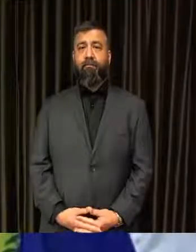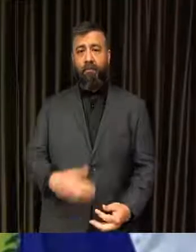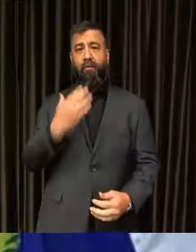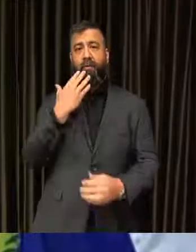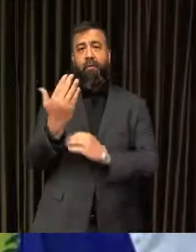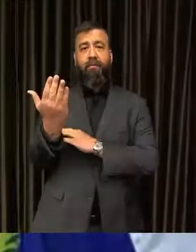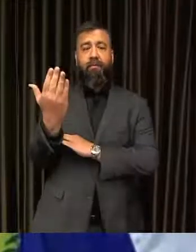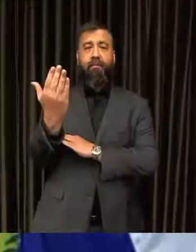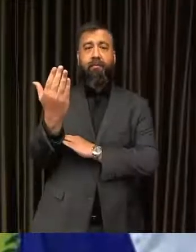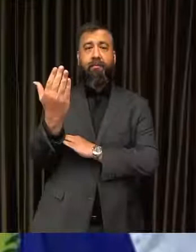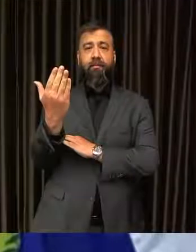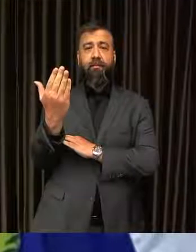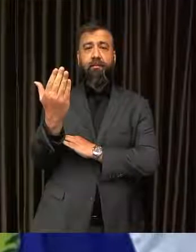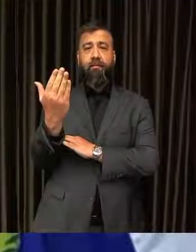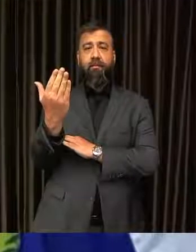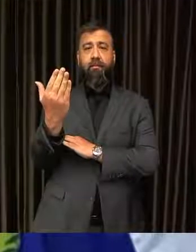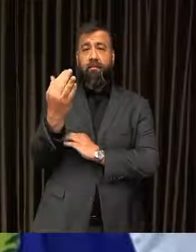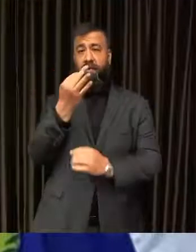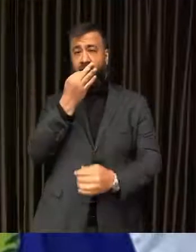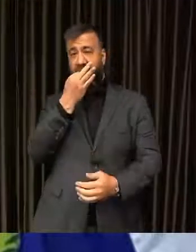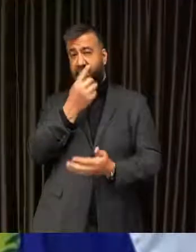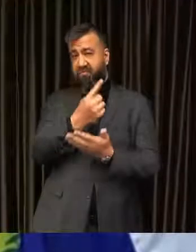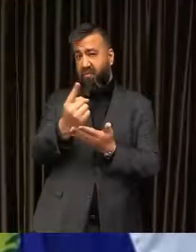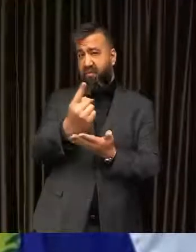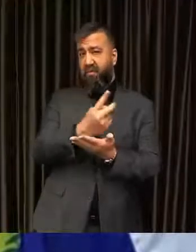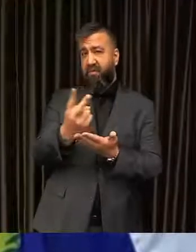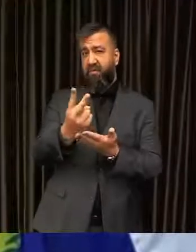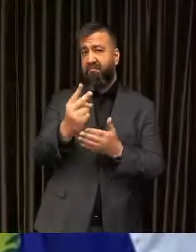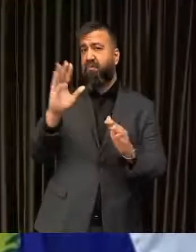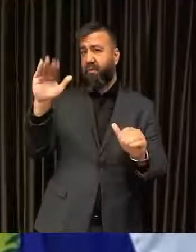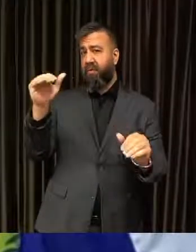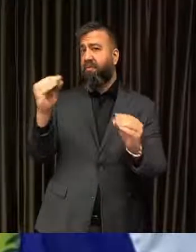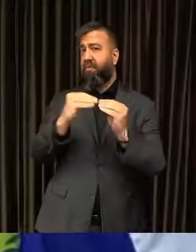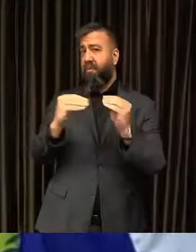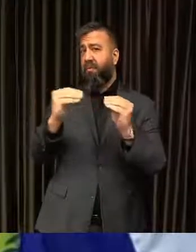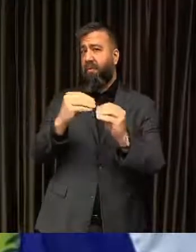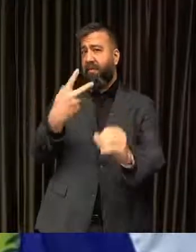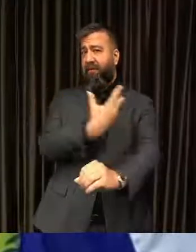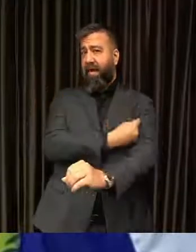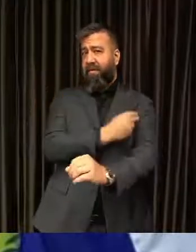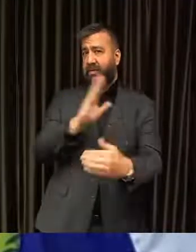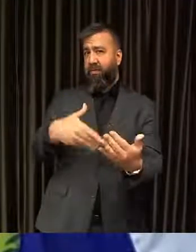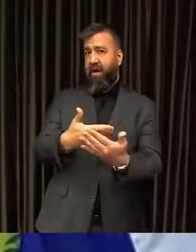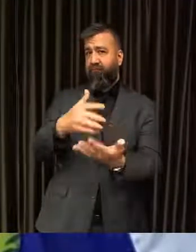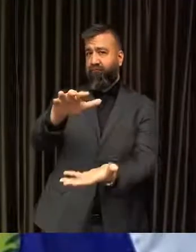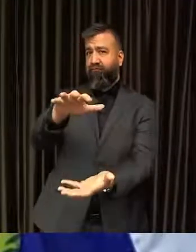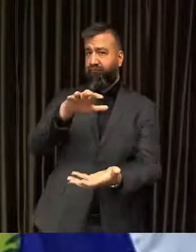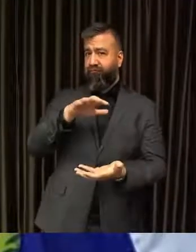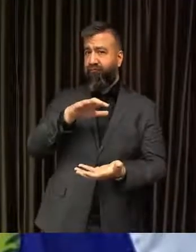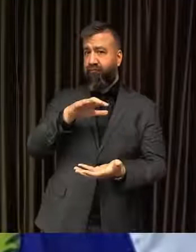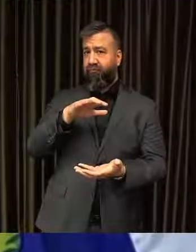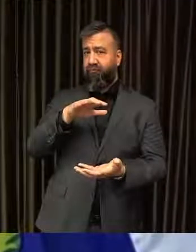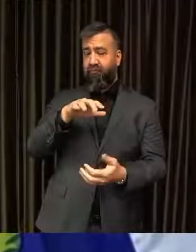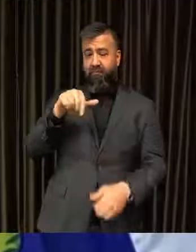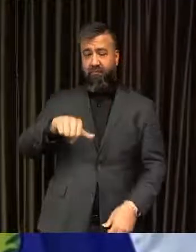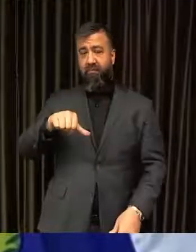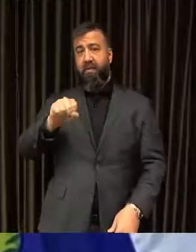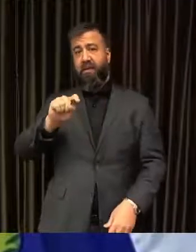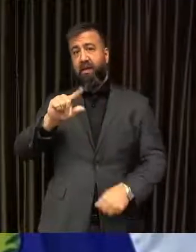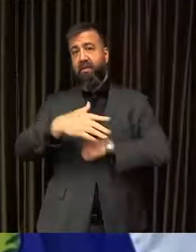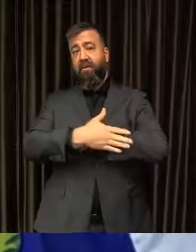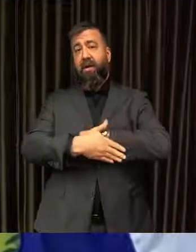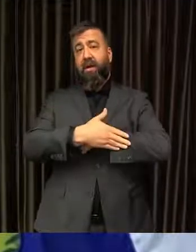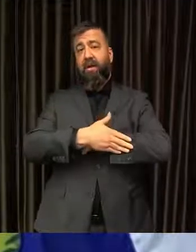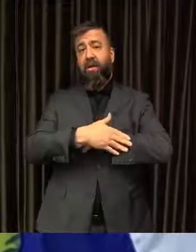Good morning. Over the next several weeks, we expect to see our vaccine allotment increase substantially. In St. Louis County, we're